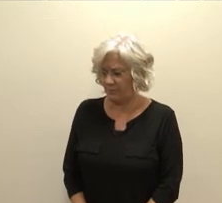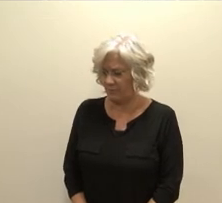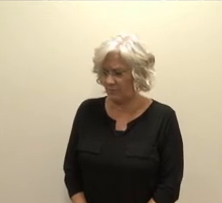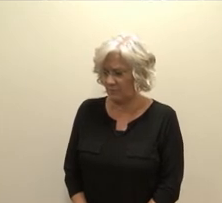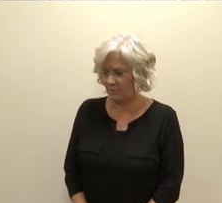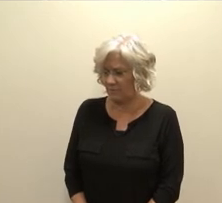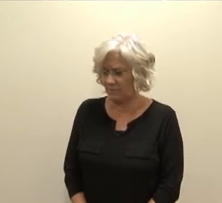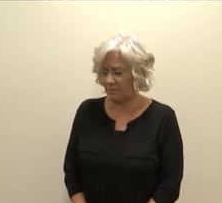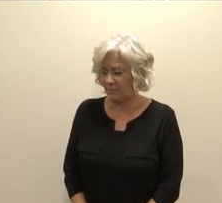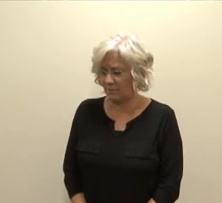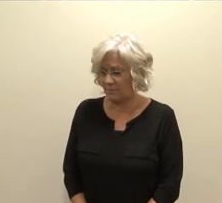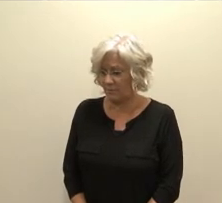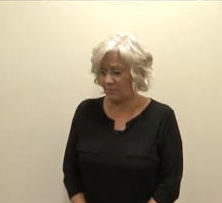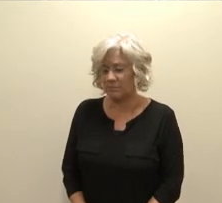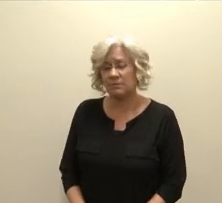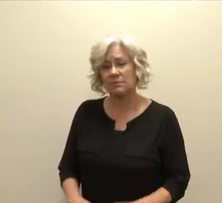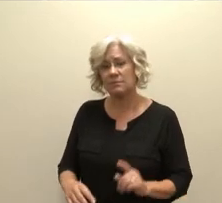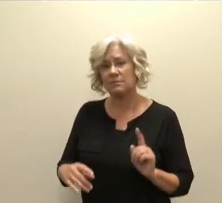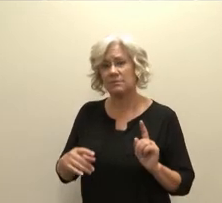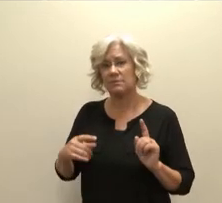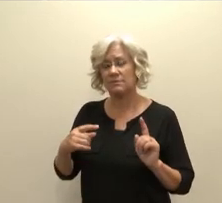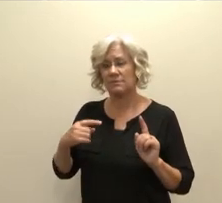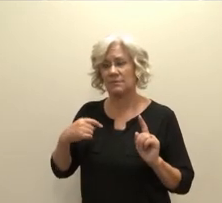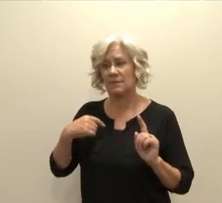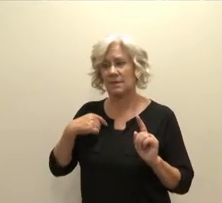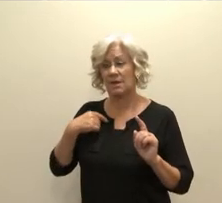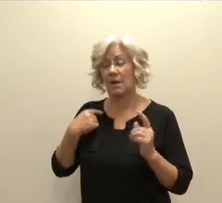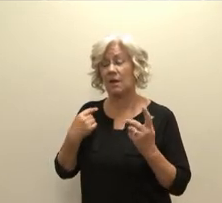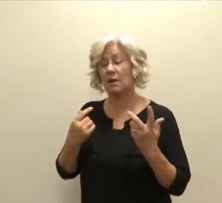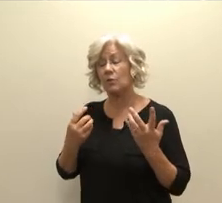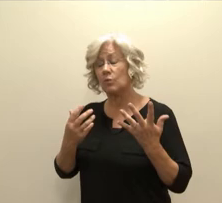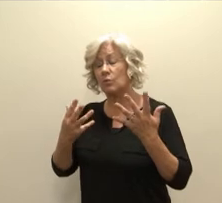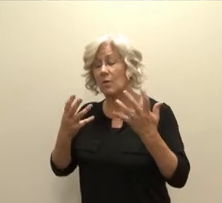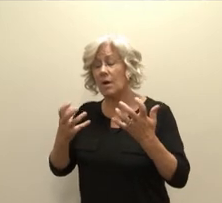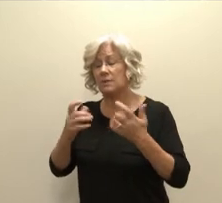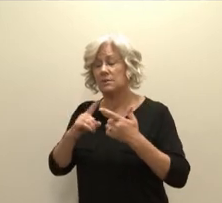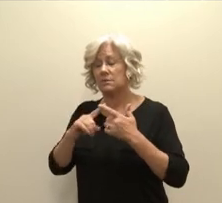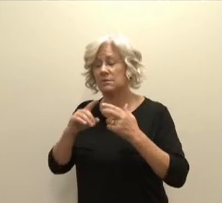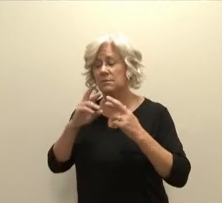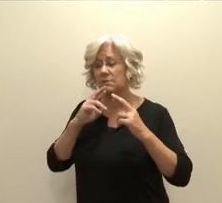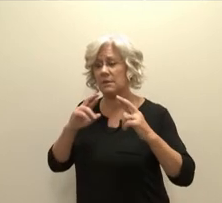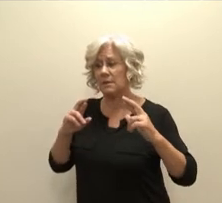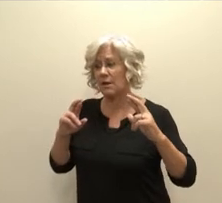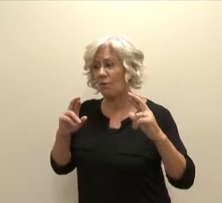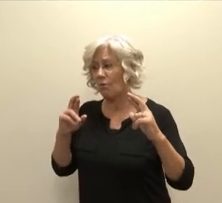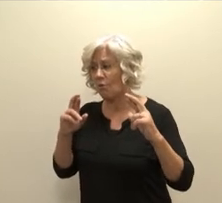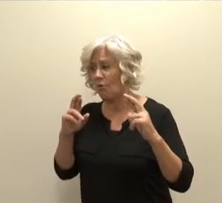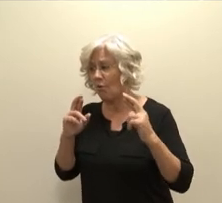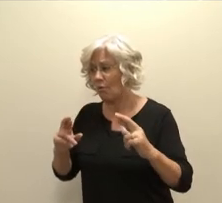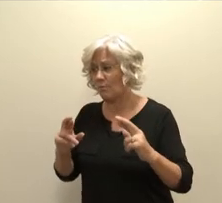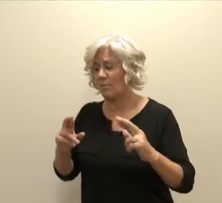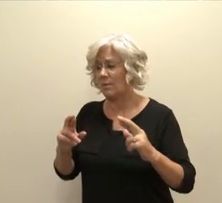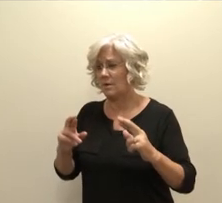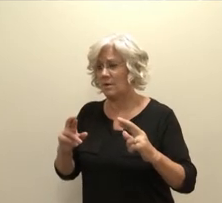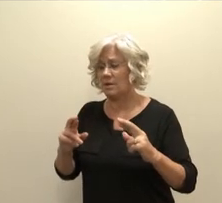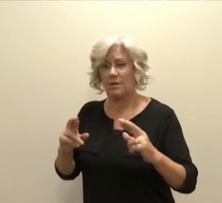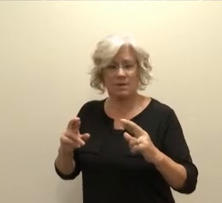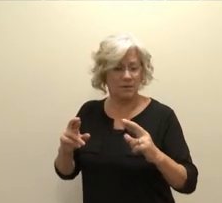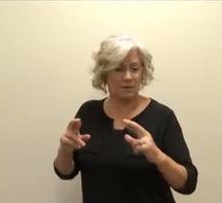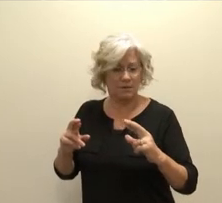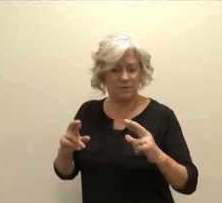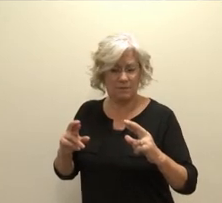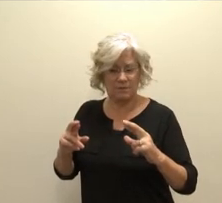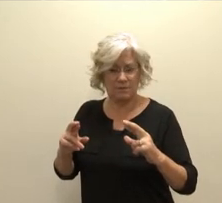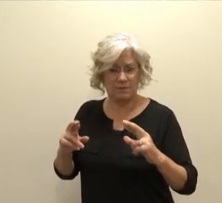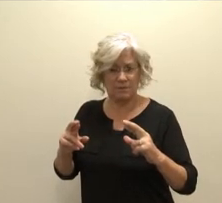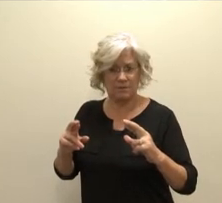I want and hope that you prove me wrong more than anything.